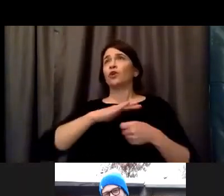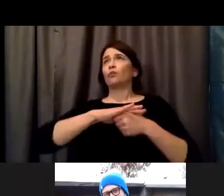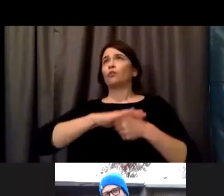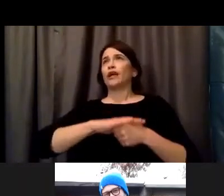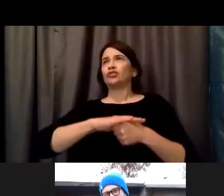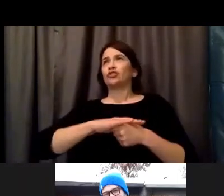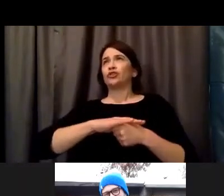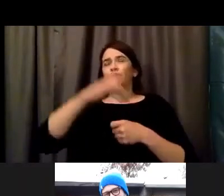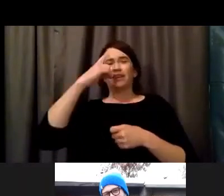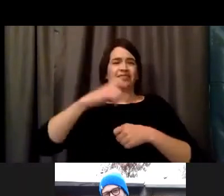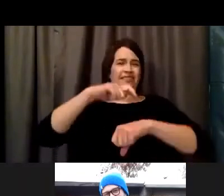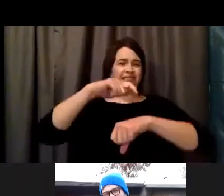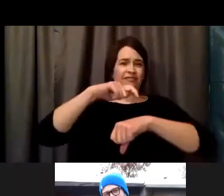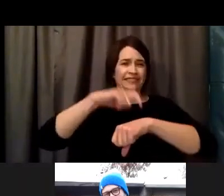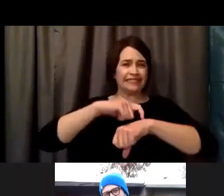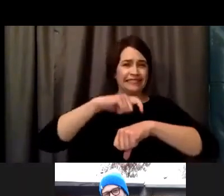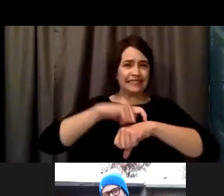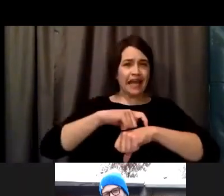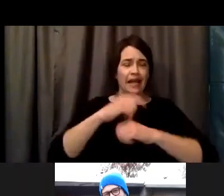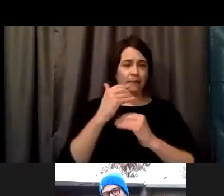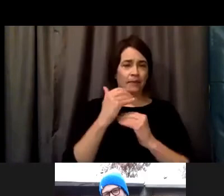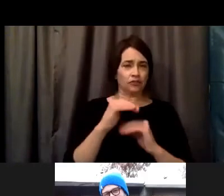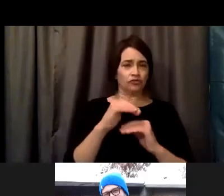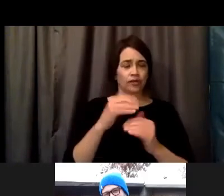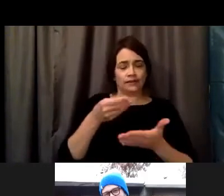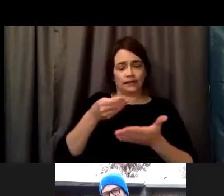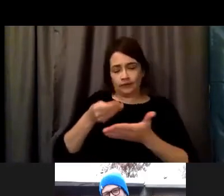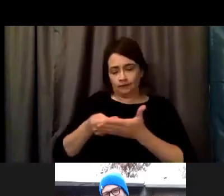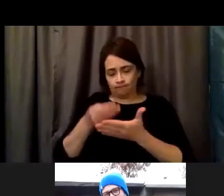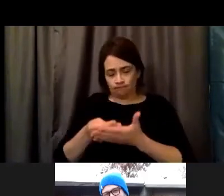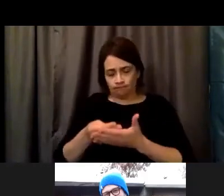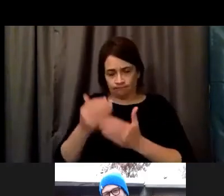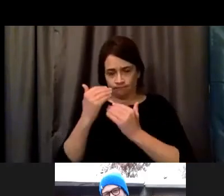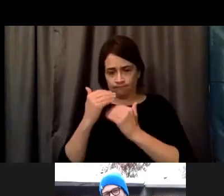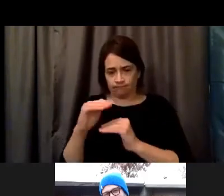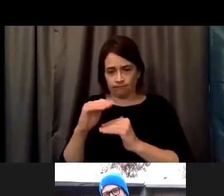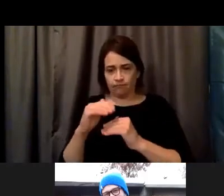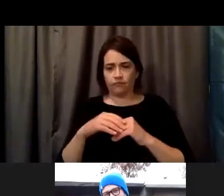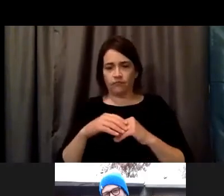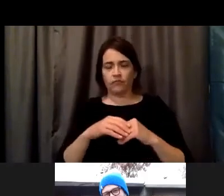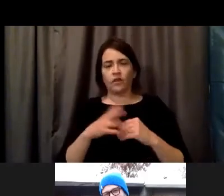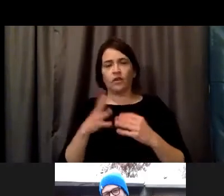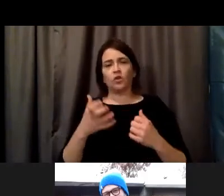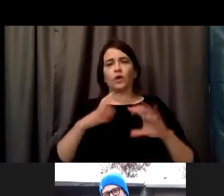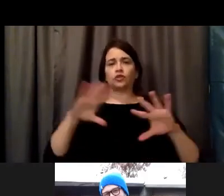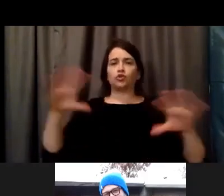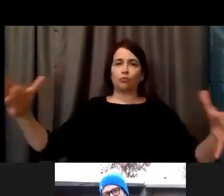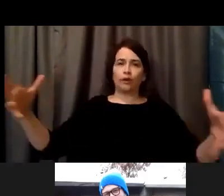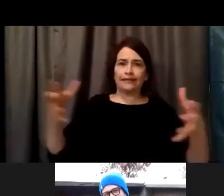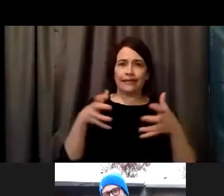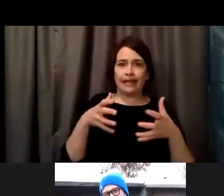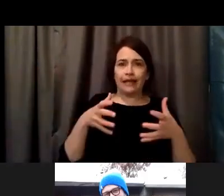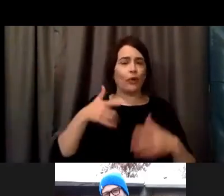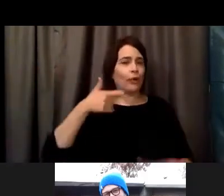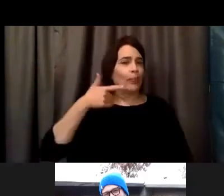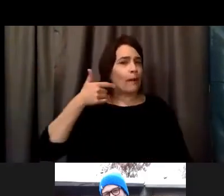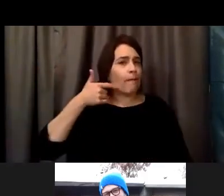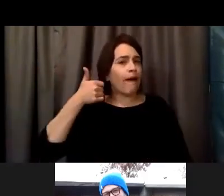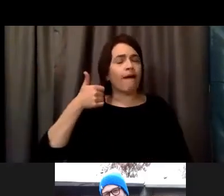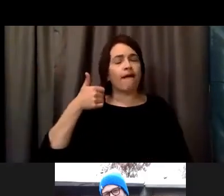time constraints. We try to do things as a group. We want to bring the Hmong together with the Vietnamese, with the Cambodians.